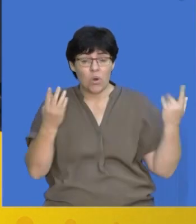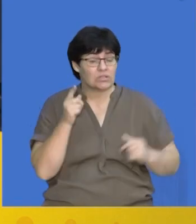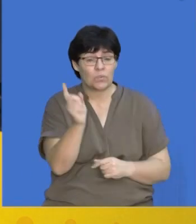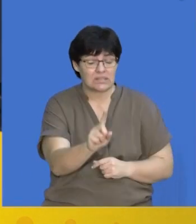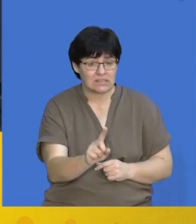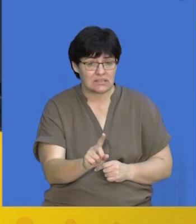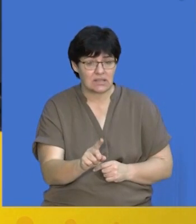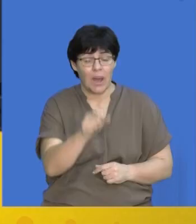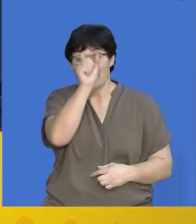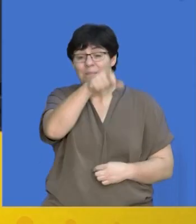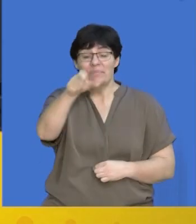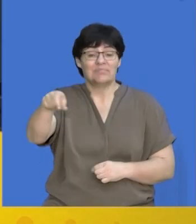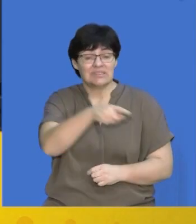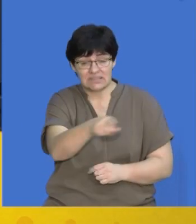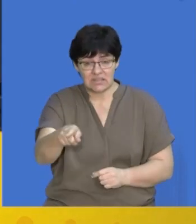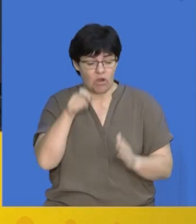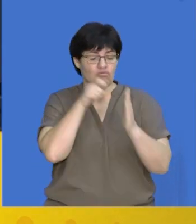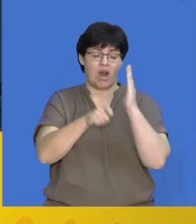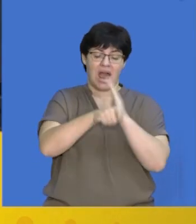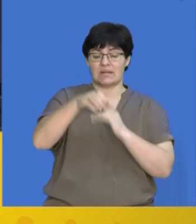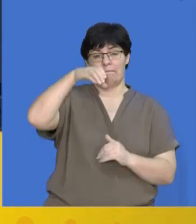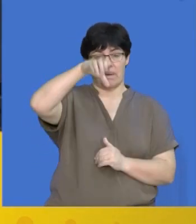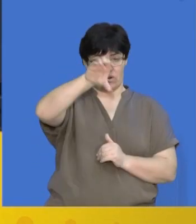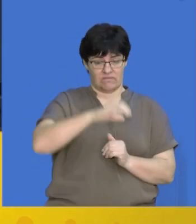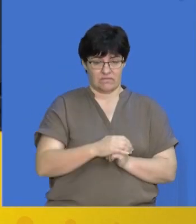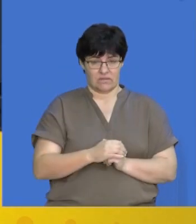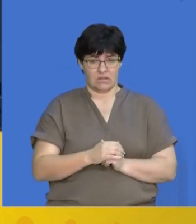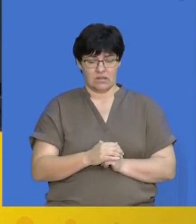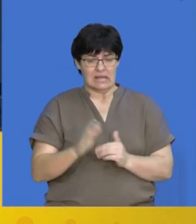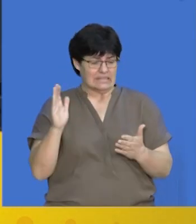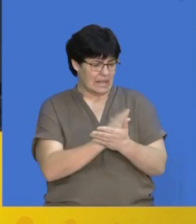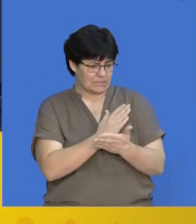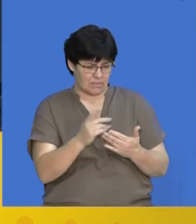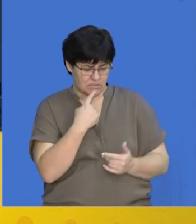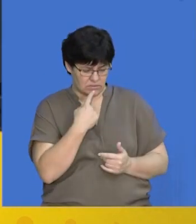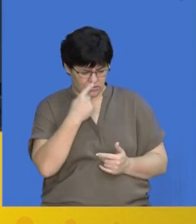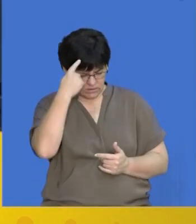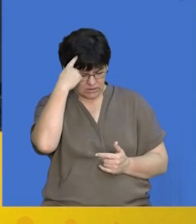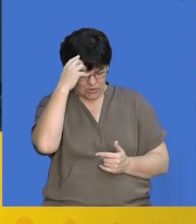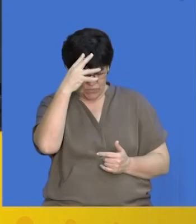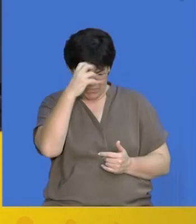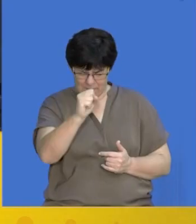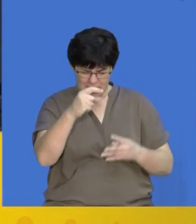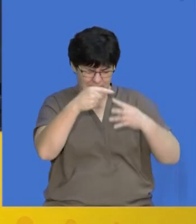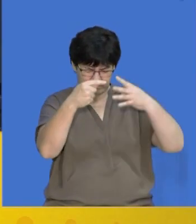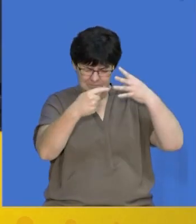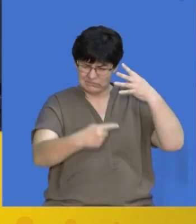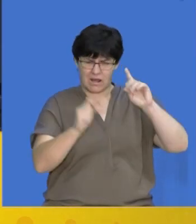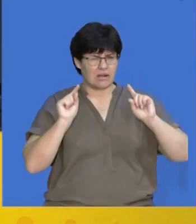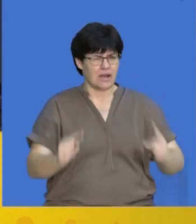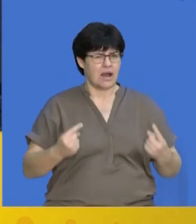following. Candidates, when you write a paragraph, you sometimes are unable to remember all the points that you